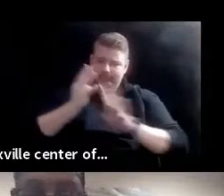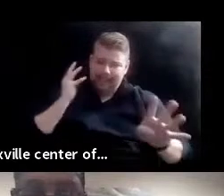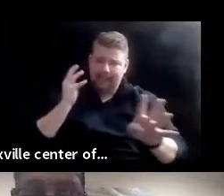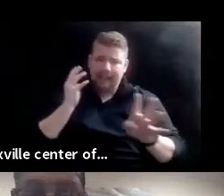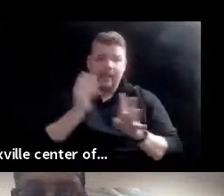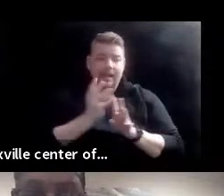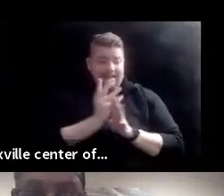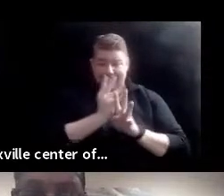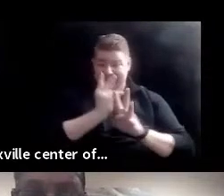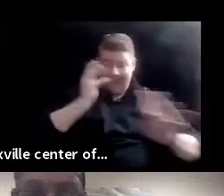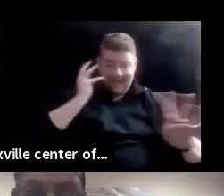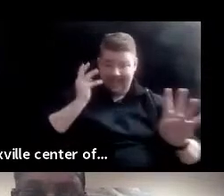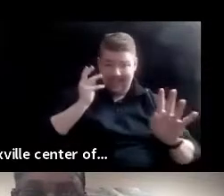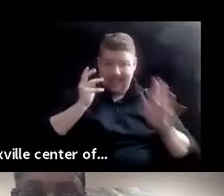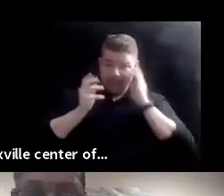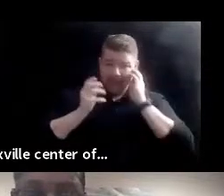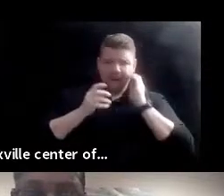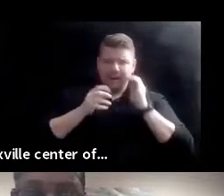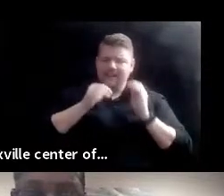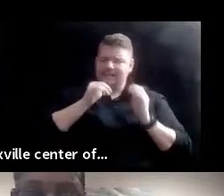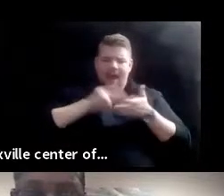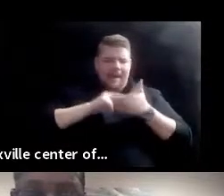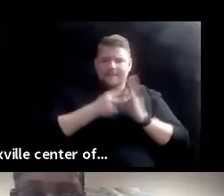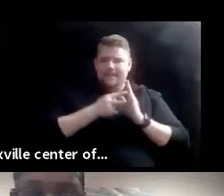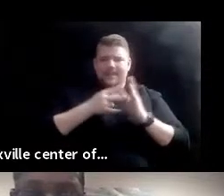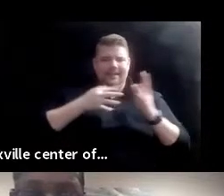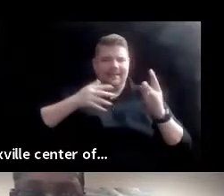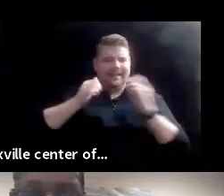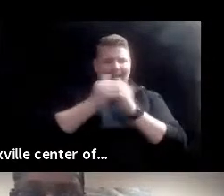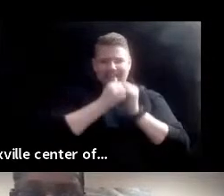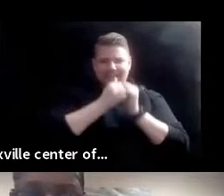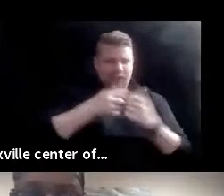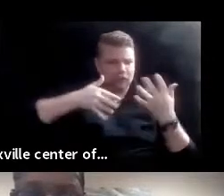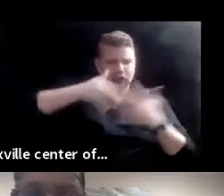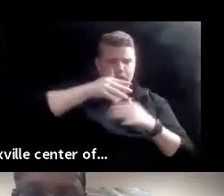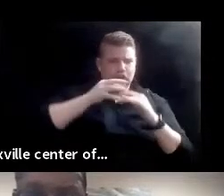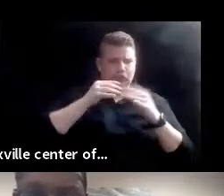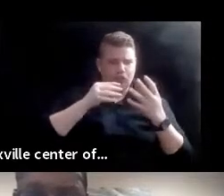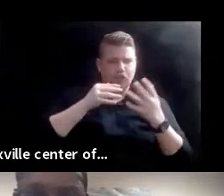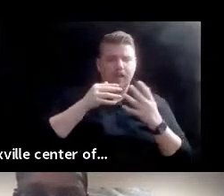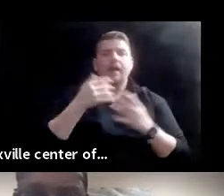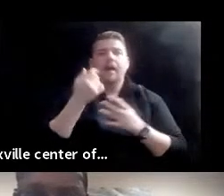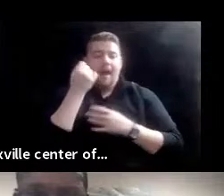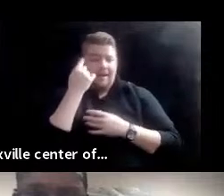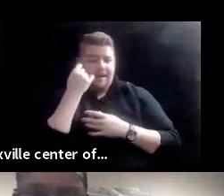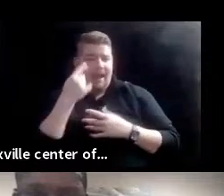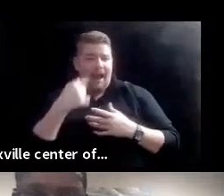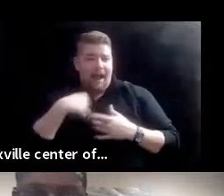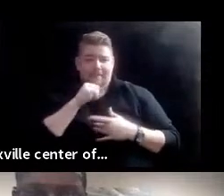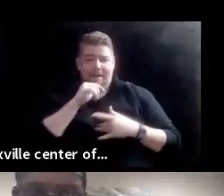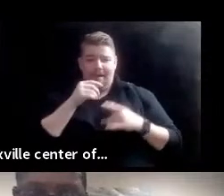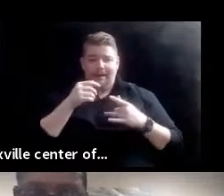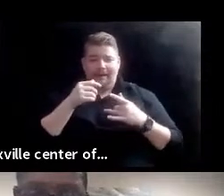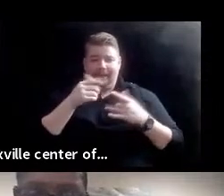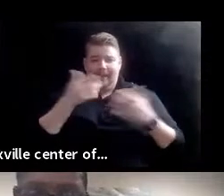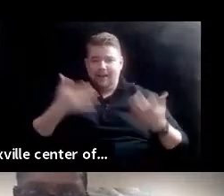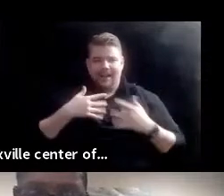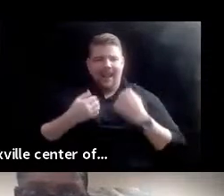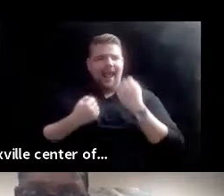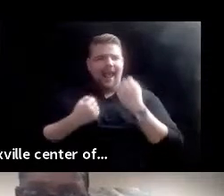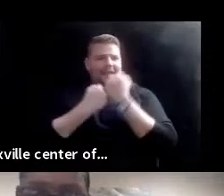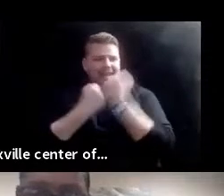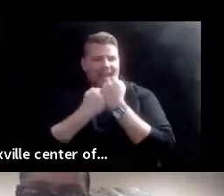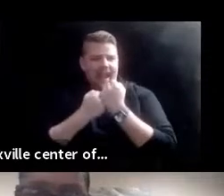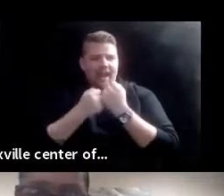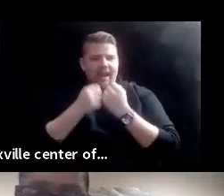be people getting together socially. Well, okay, I understand. I'm not here to advocate policy.